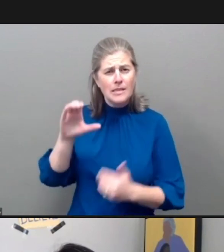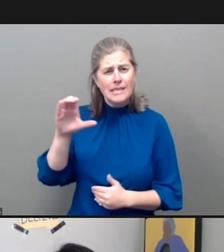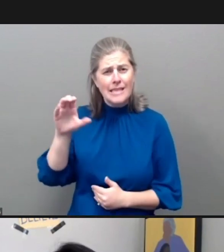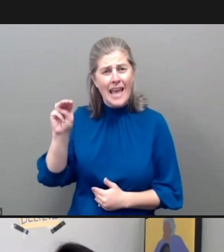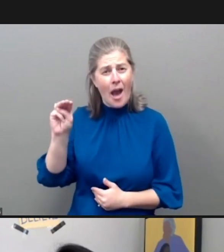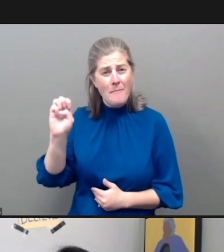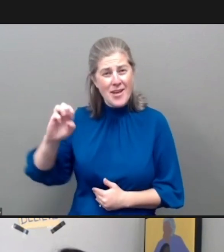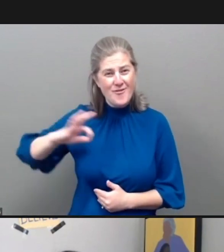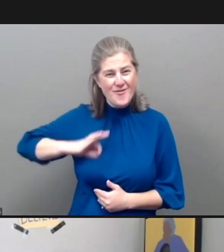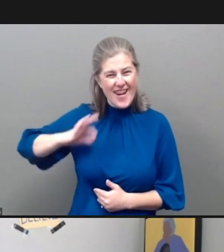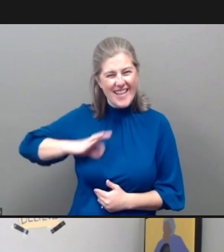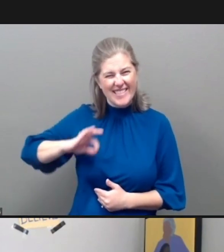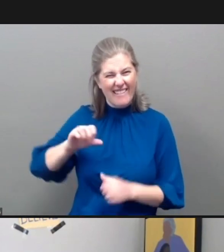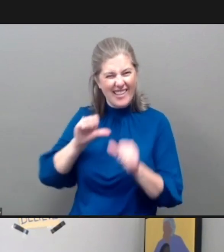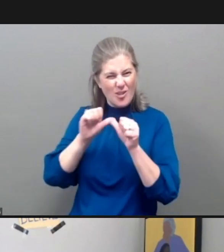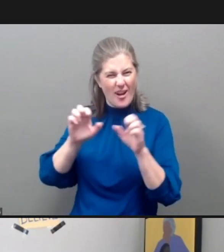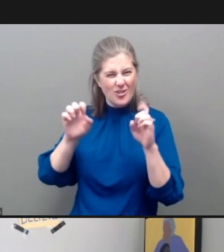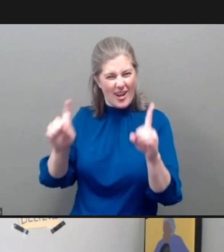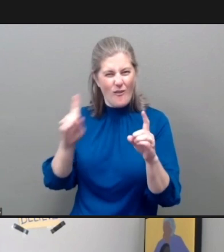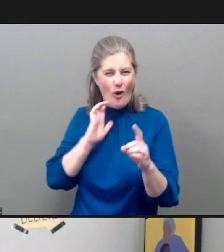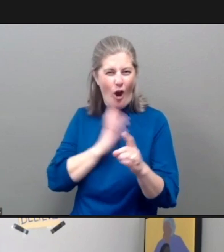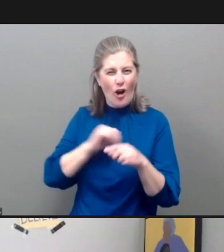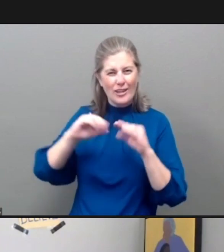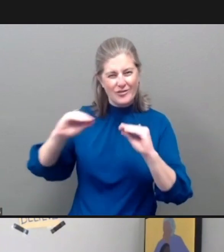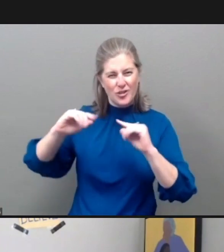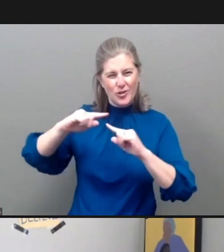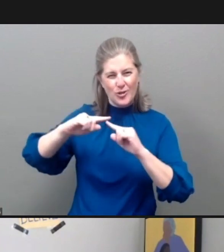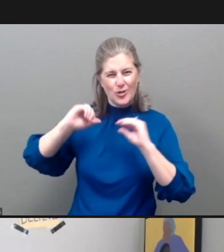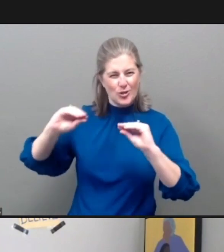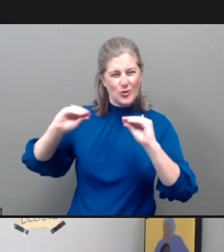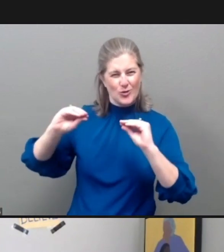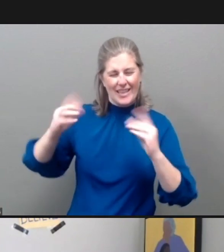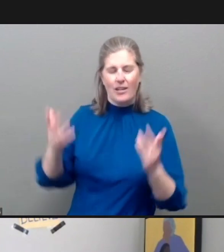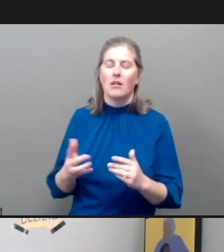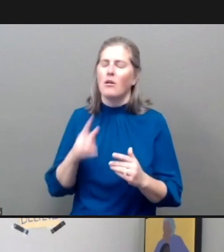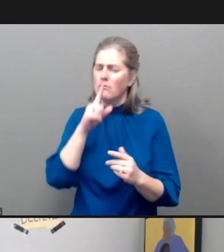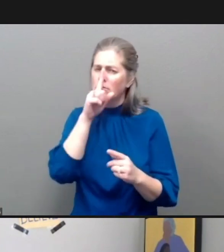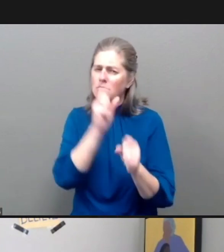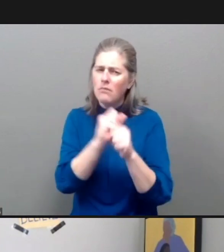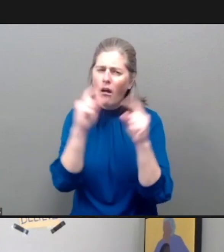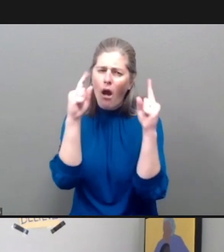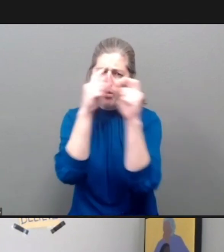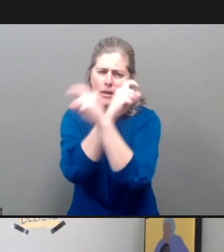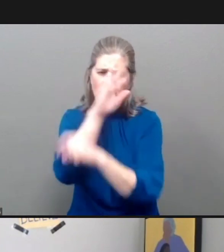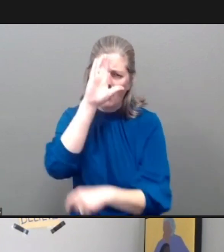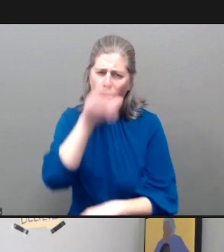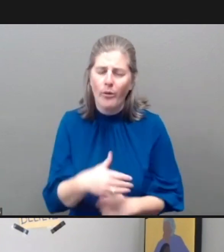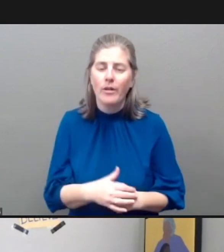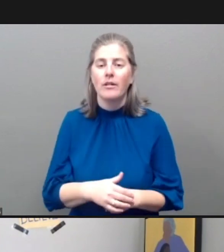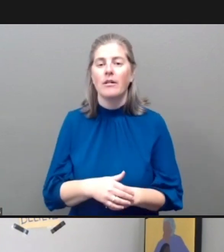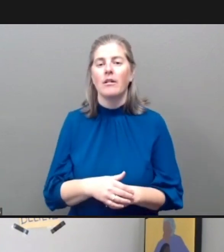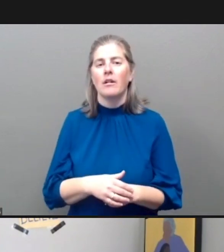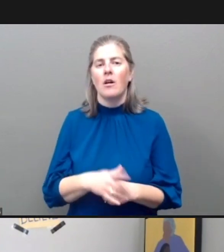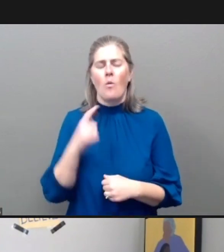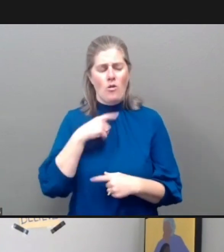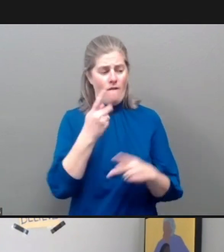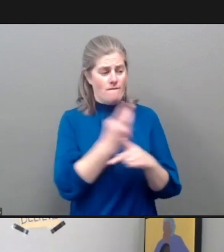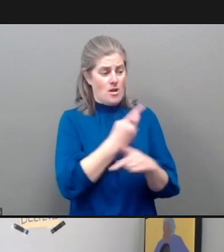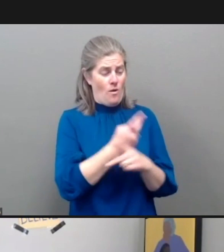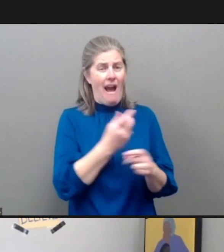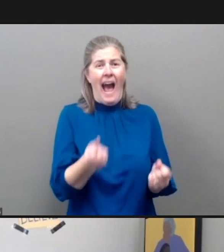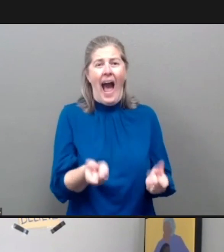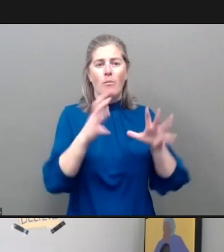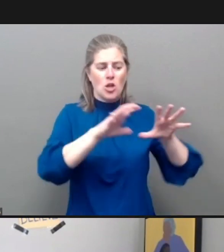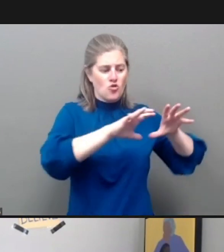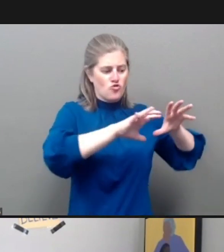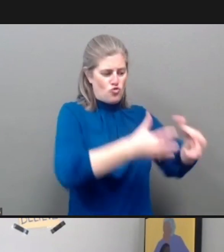credits for our little tutorial there. It is complicated. I think once you figure out how many 100,000s